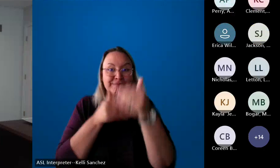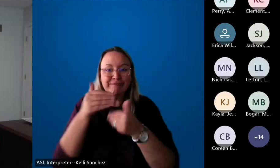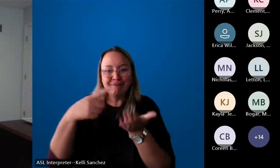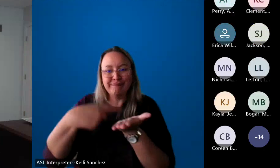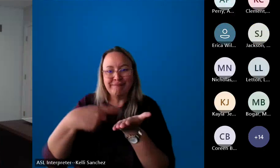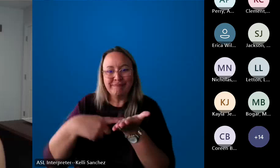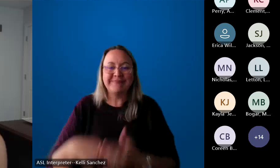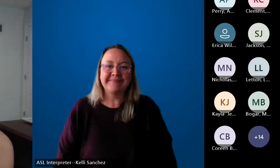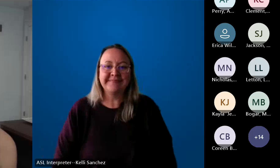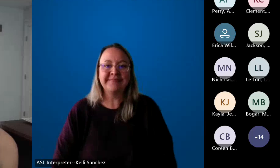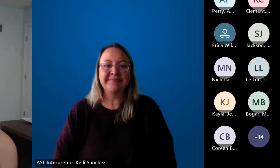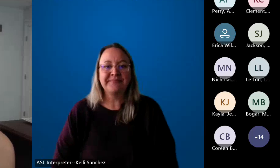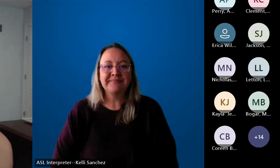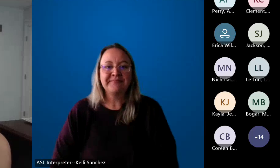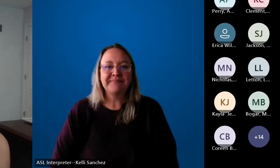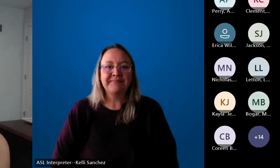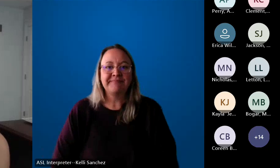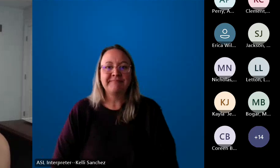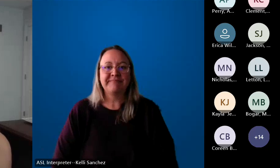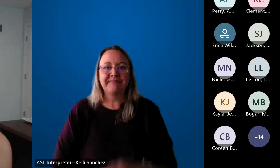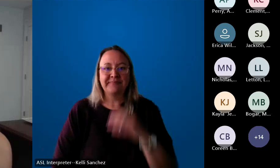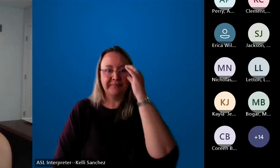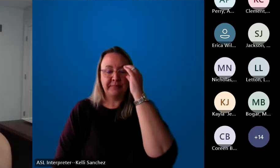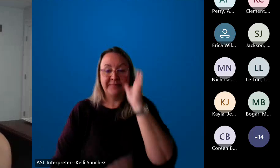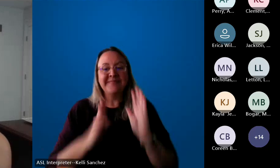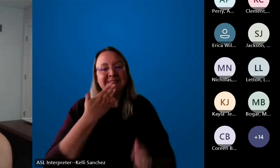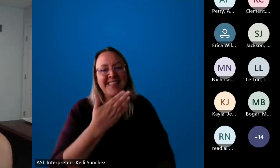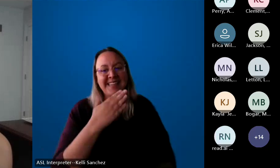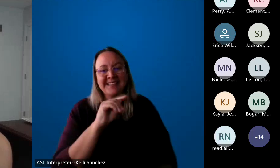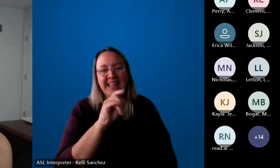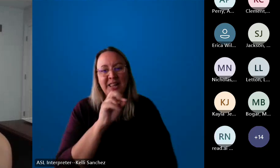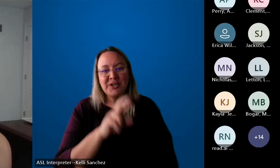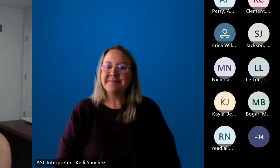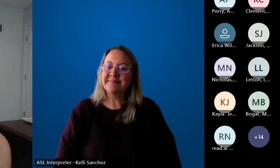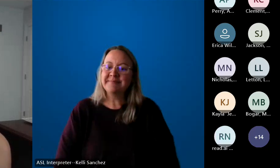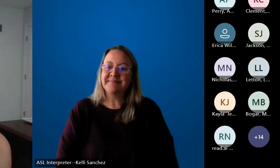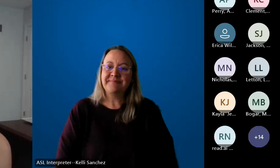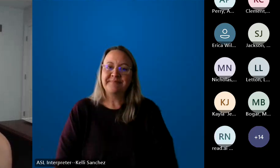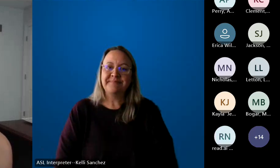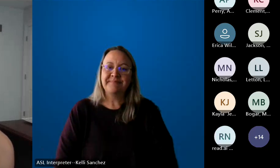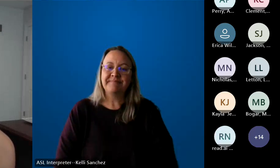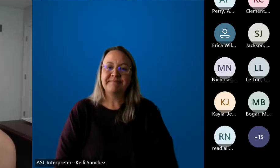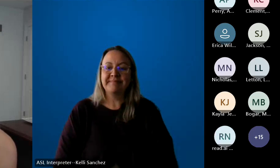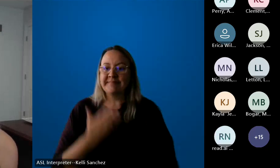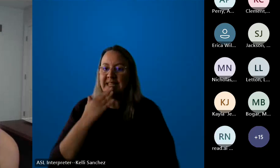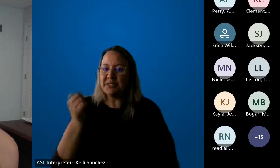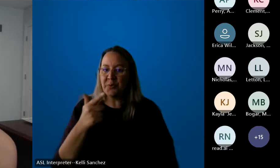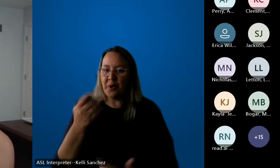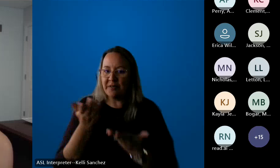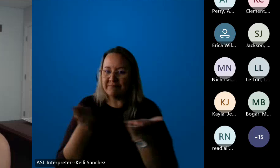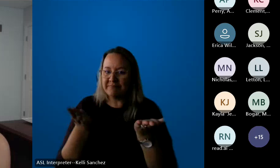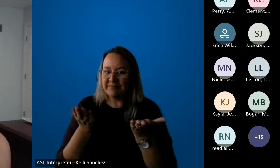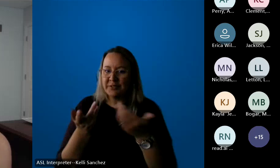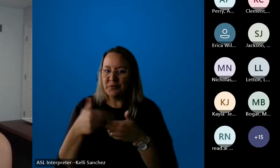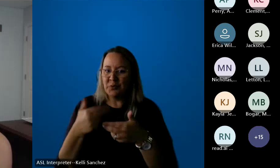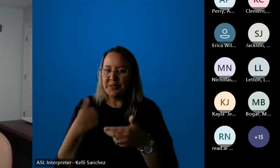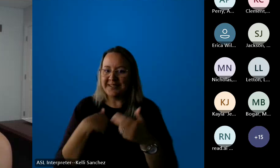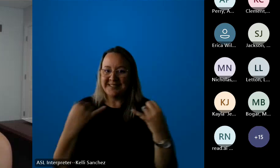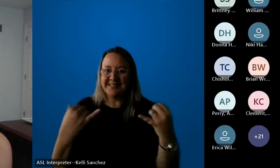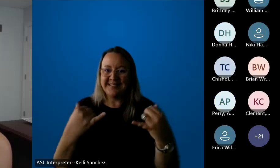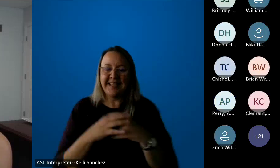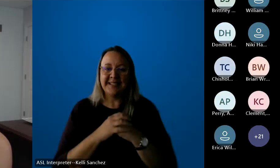conversation. All right. Thanks, Taylor. And thanks to all the panelists who've joined us